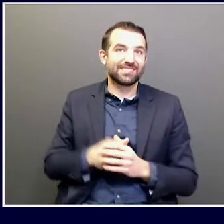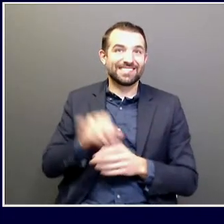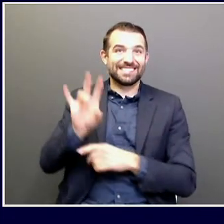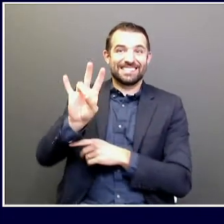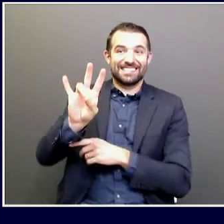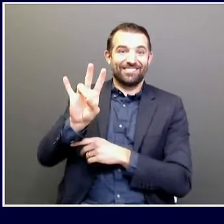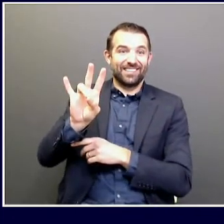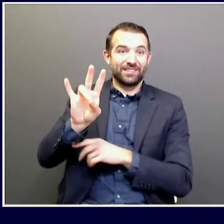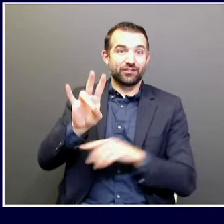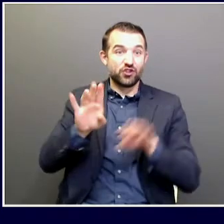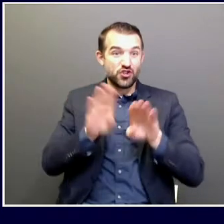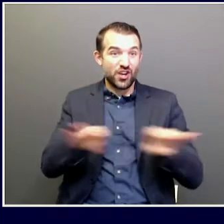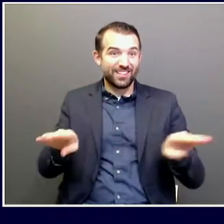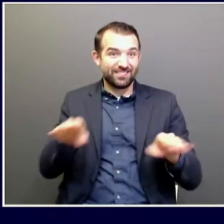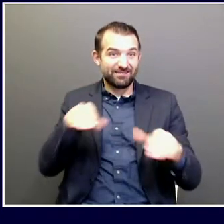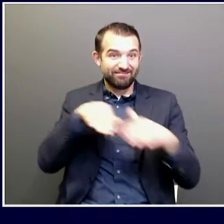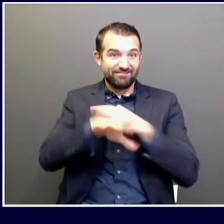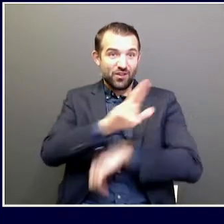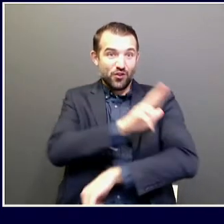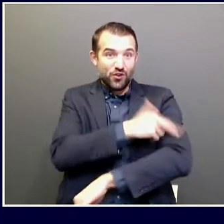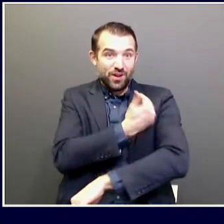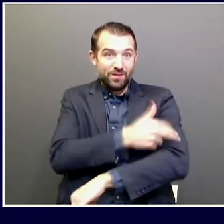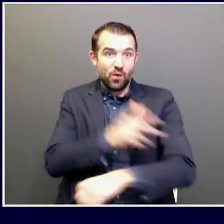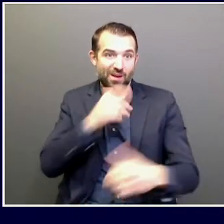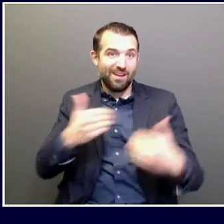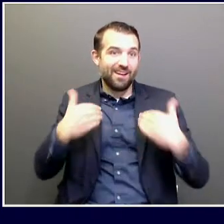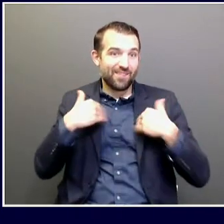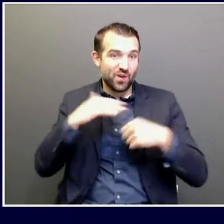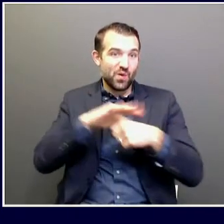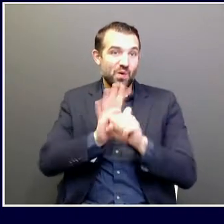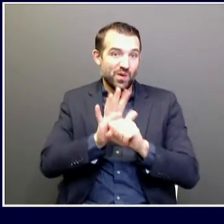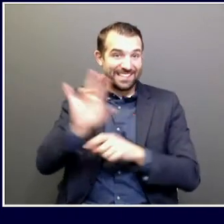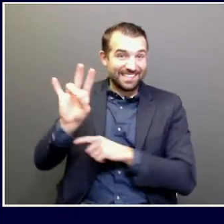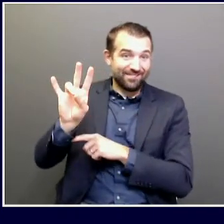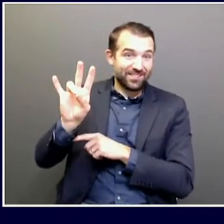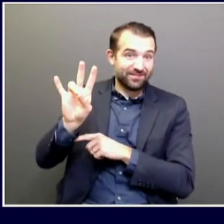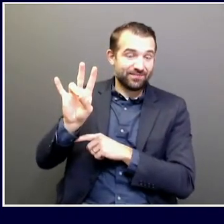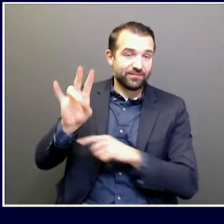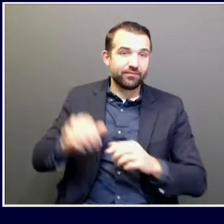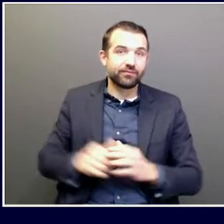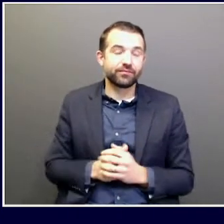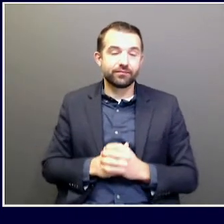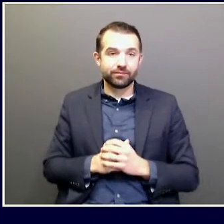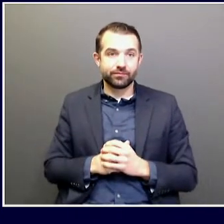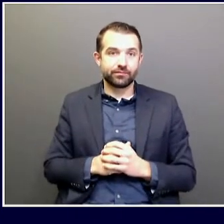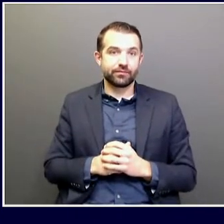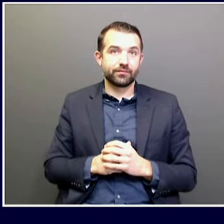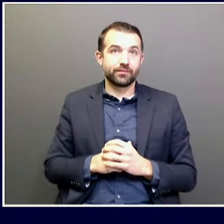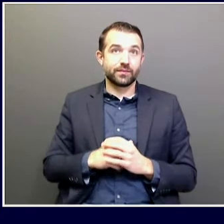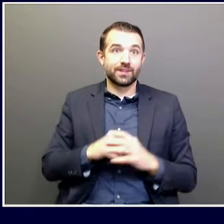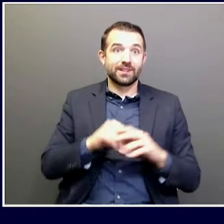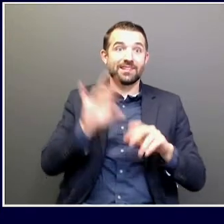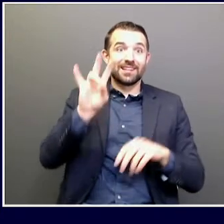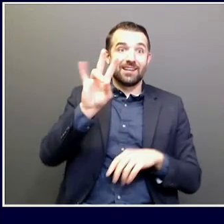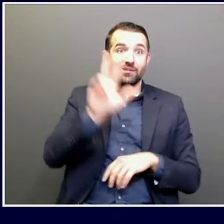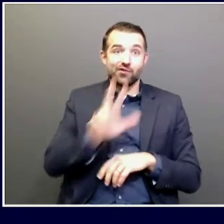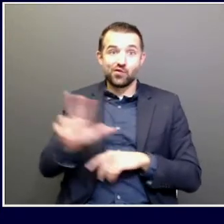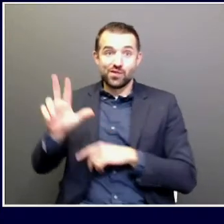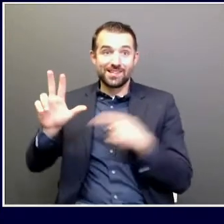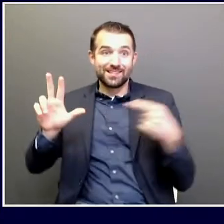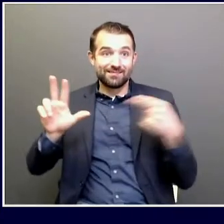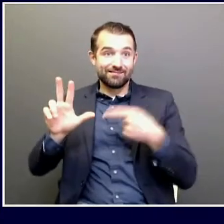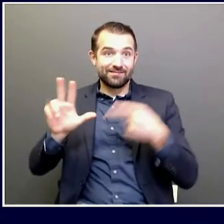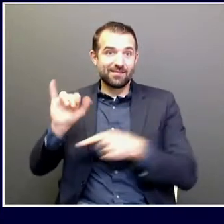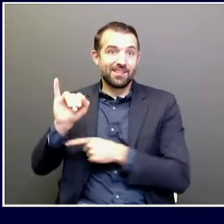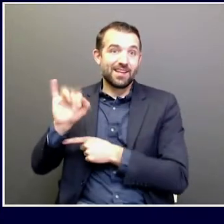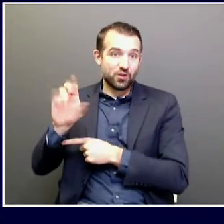with COVID-19, and 3 of those 7 children are in a pediatric intensive care unit bed.